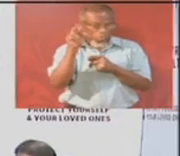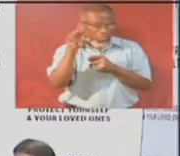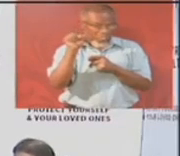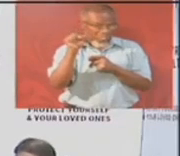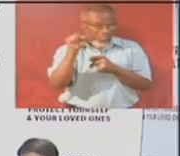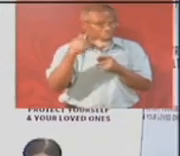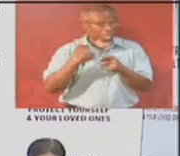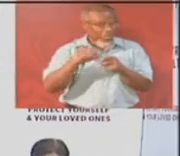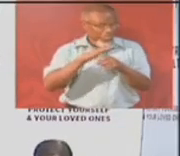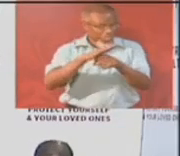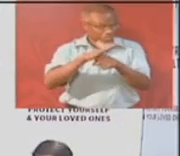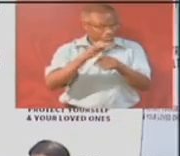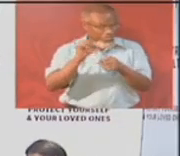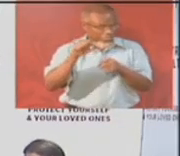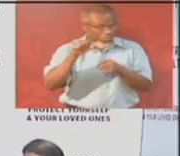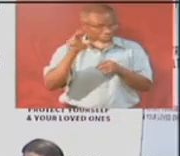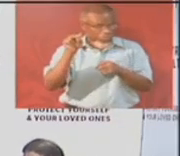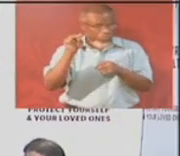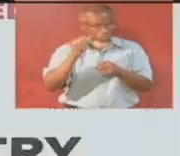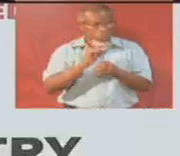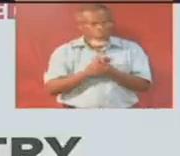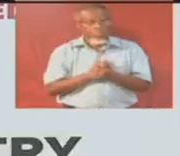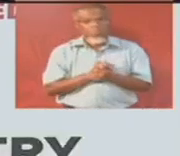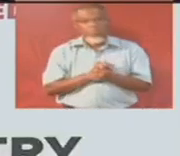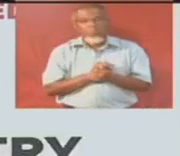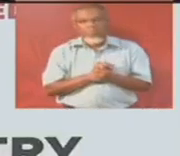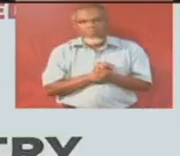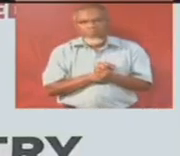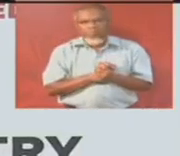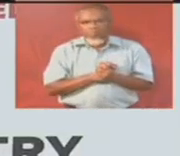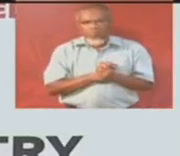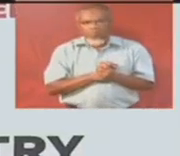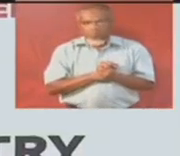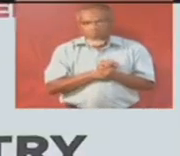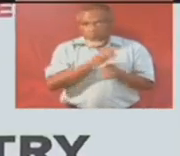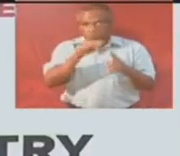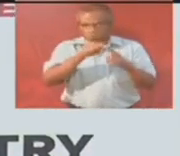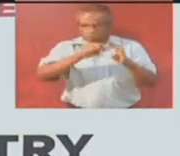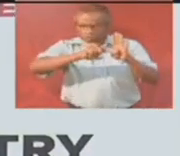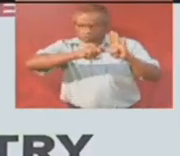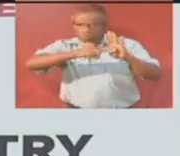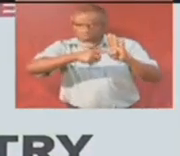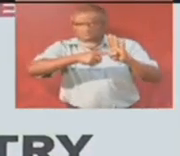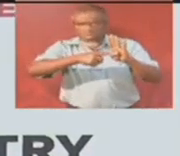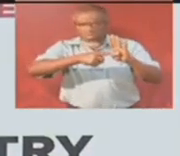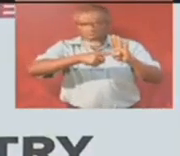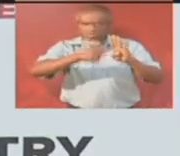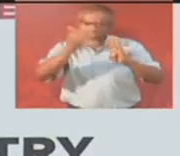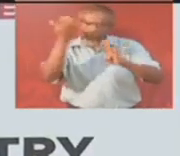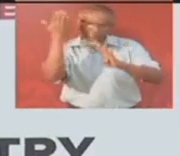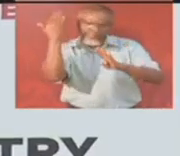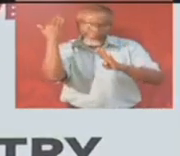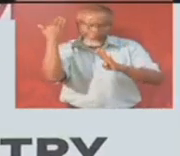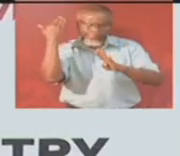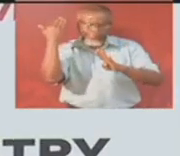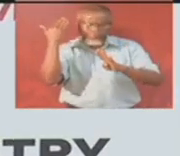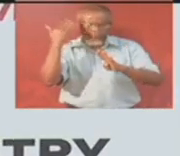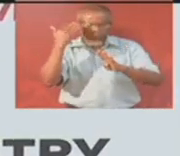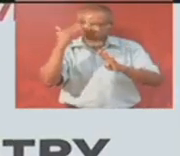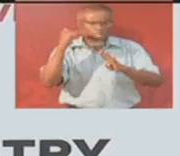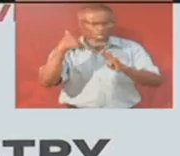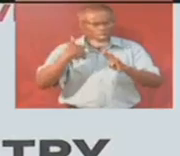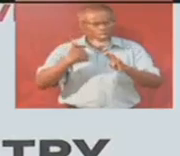Okay, thank you. So in the initial stages of the pandemic, you may recall this issue of ventilators